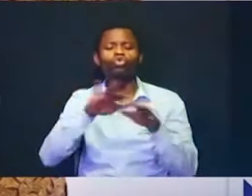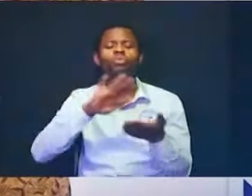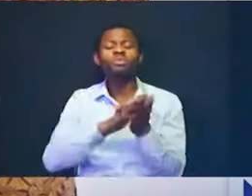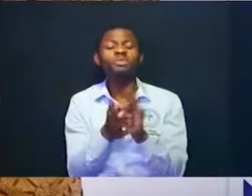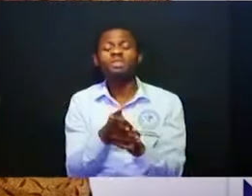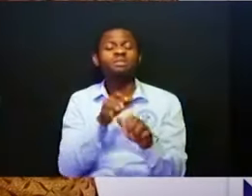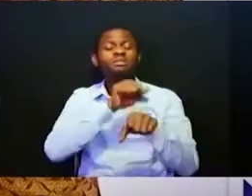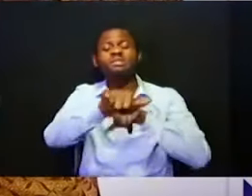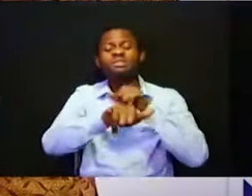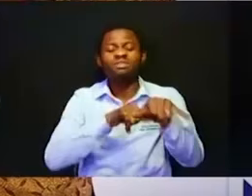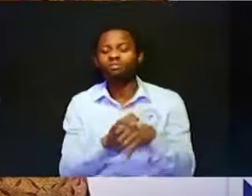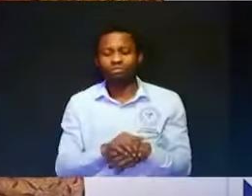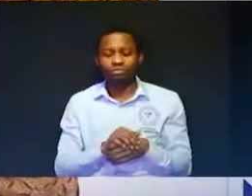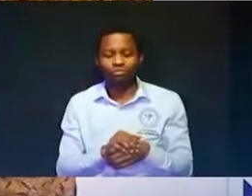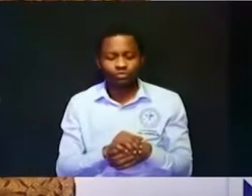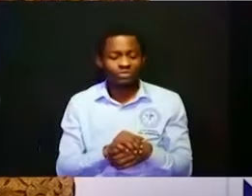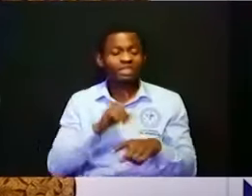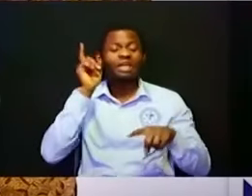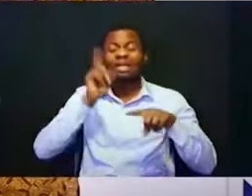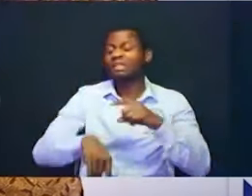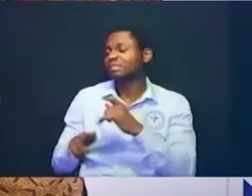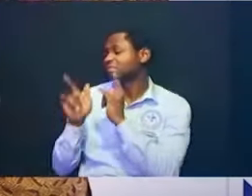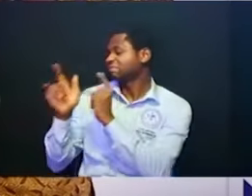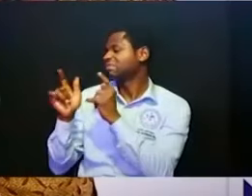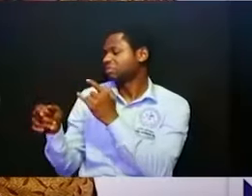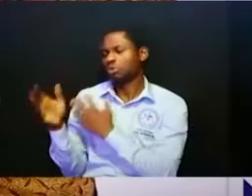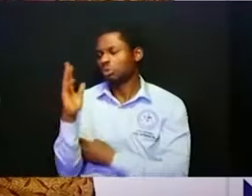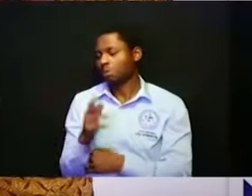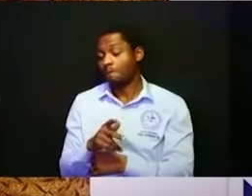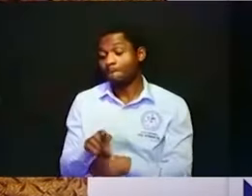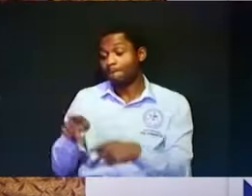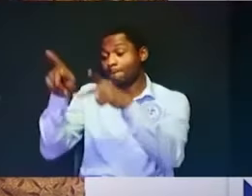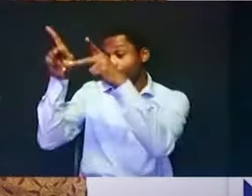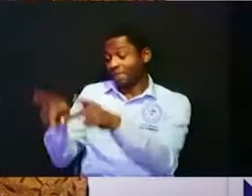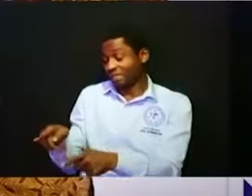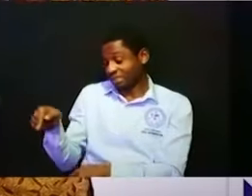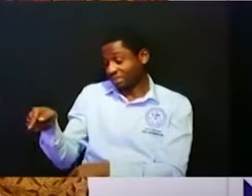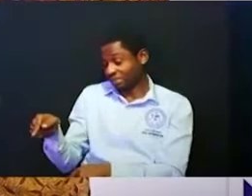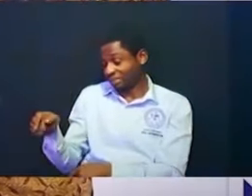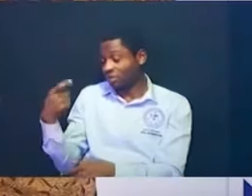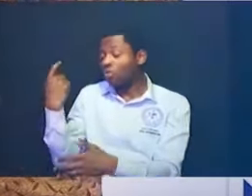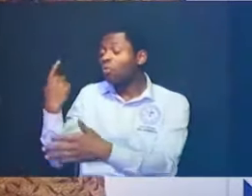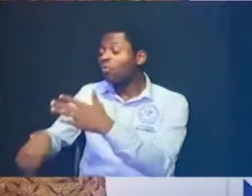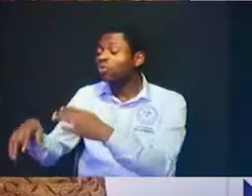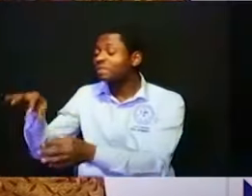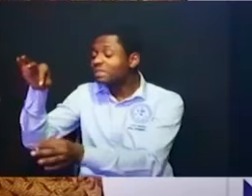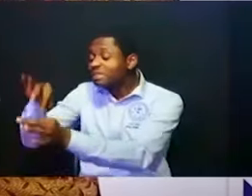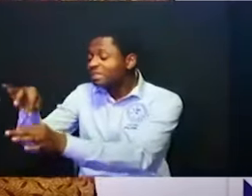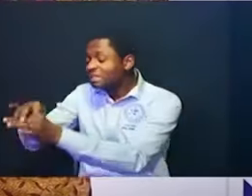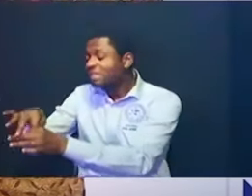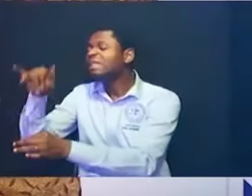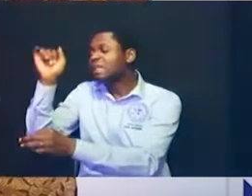be mocked. A man reaps what he sows. Muma won nadamo. No nyankopon won sin